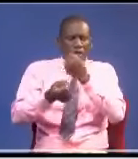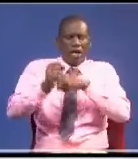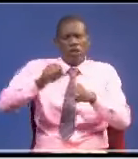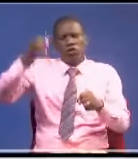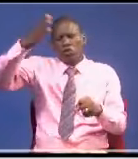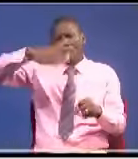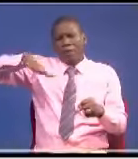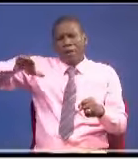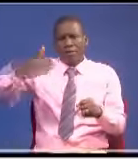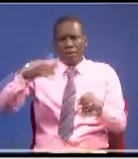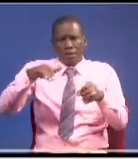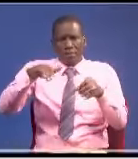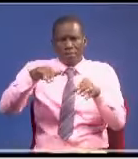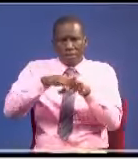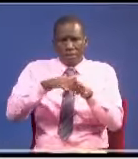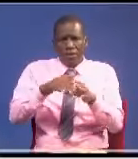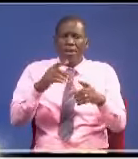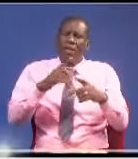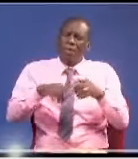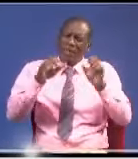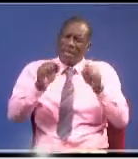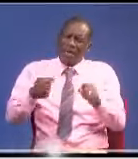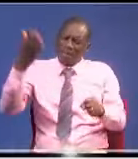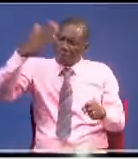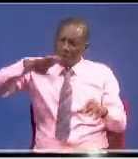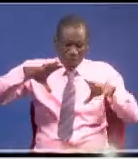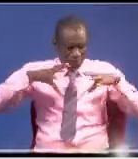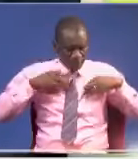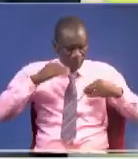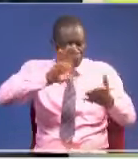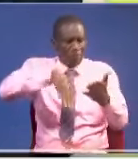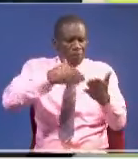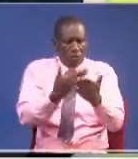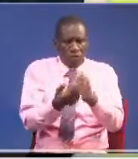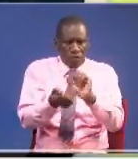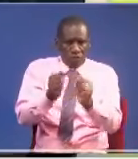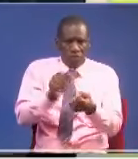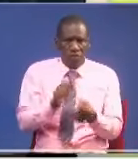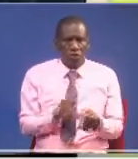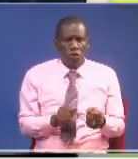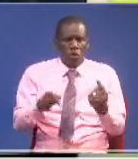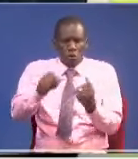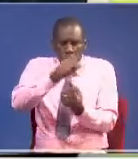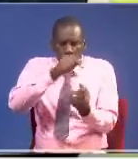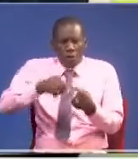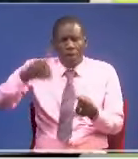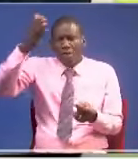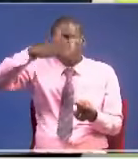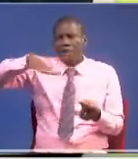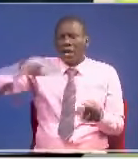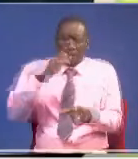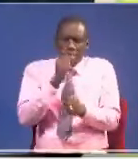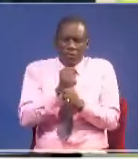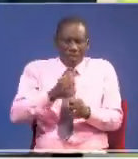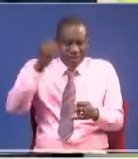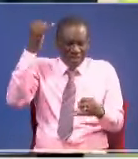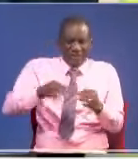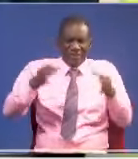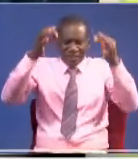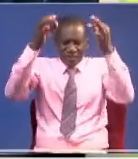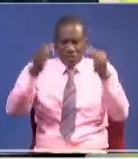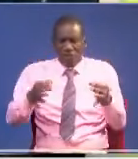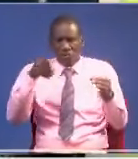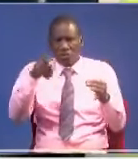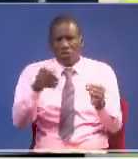action of parliamentarians, but will Parliament accept the proposed amendments? As and when Parliament makes a final decision to